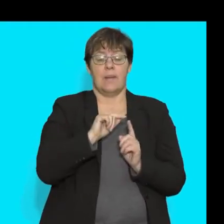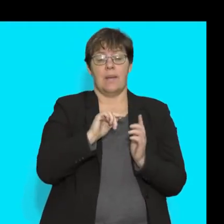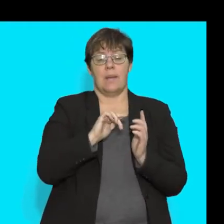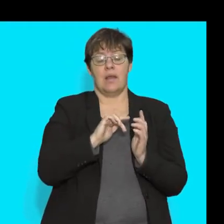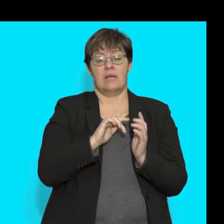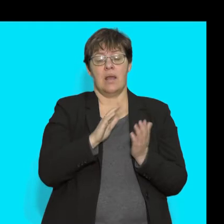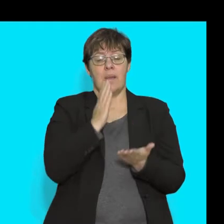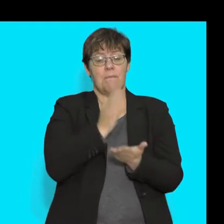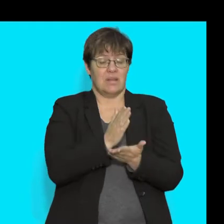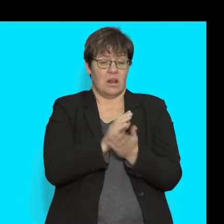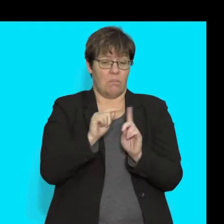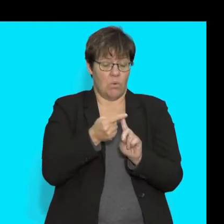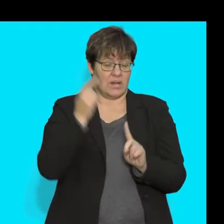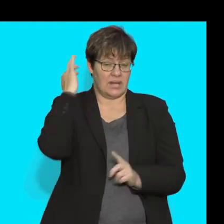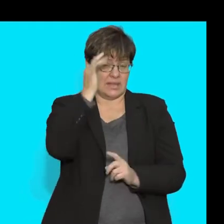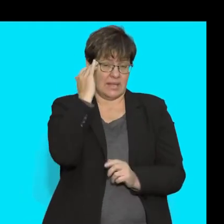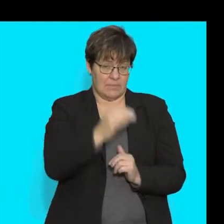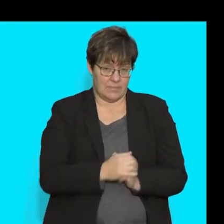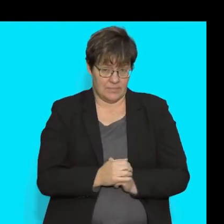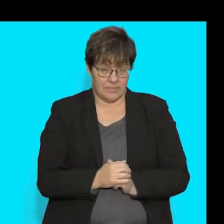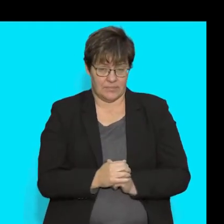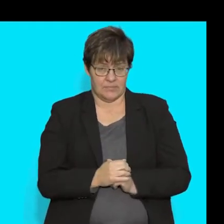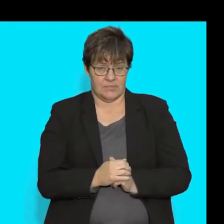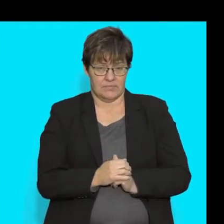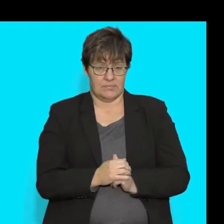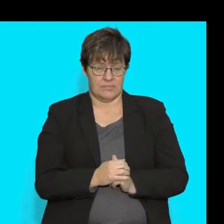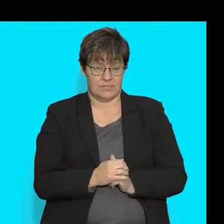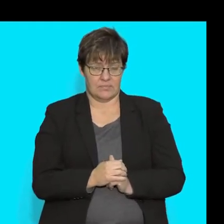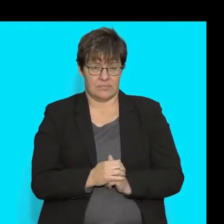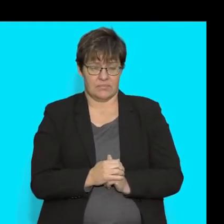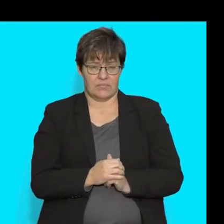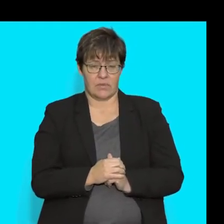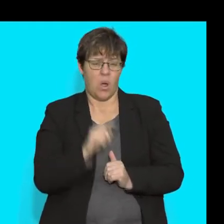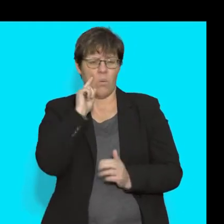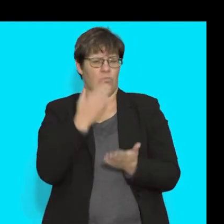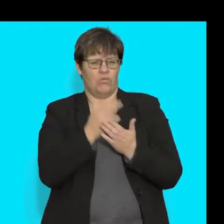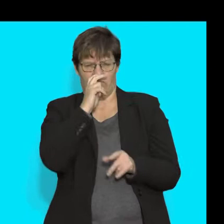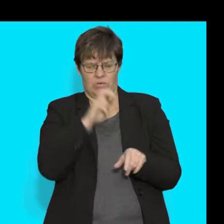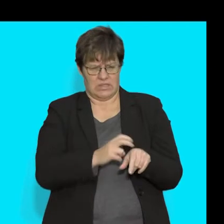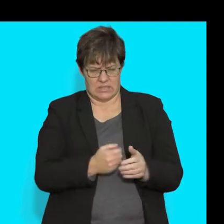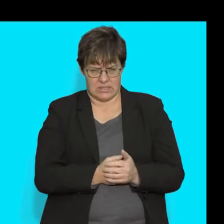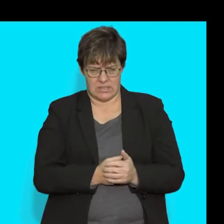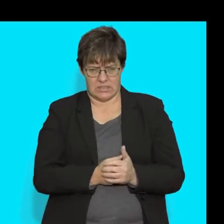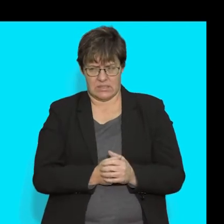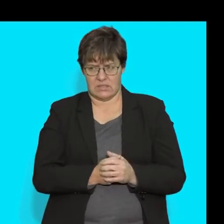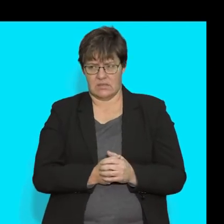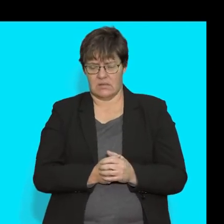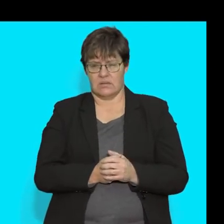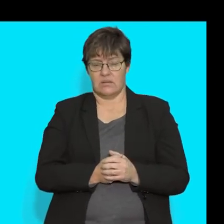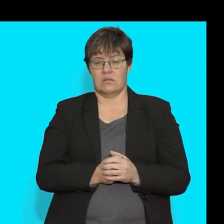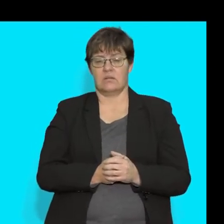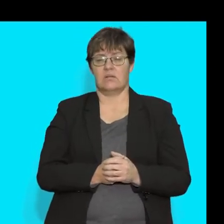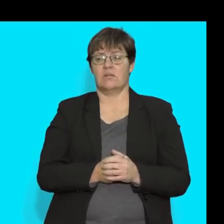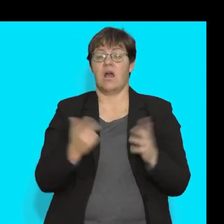will be midpoint theorem. Midpoint theorem. You don't need to prove the midpoint